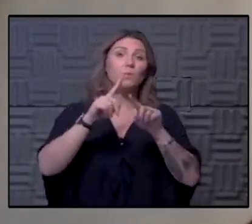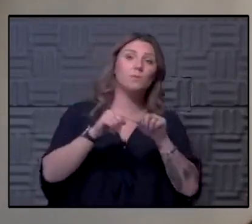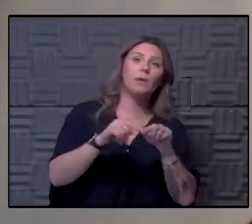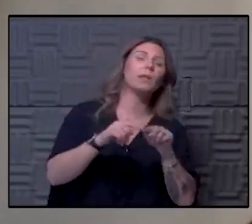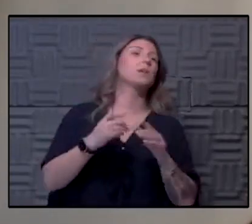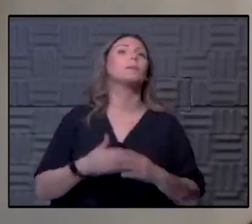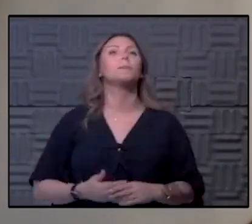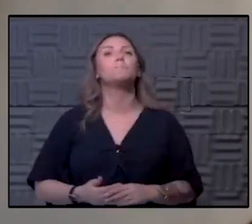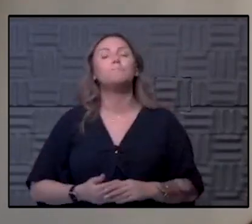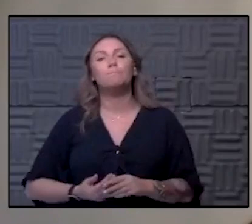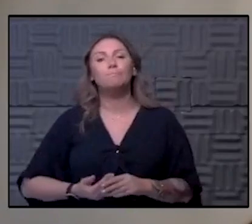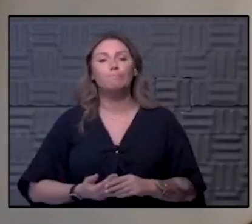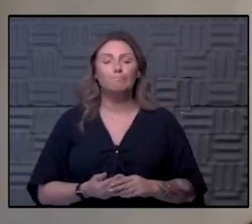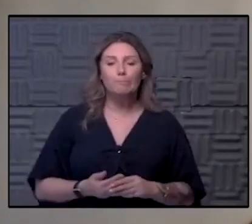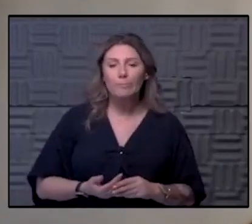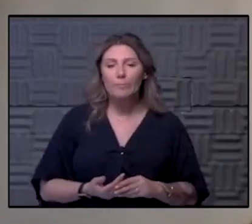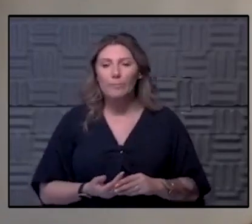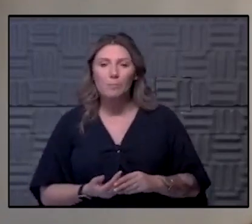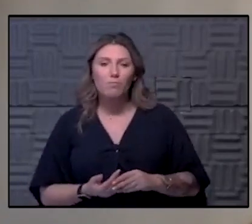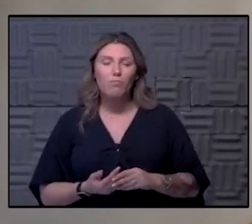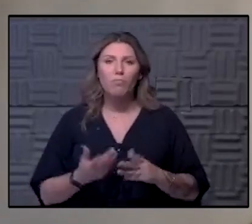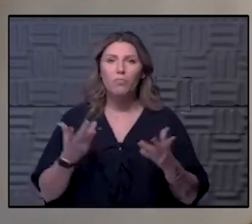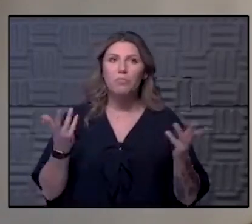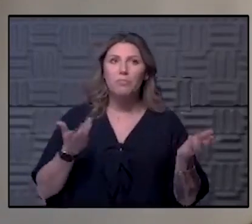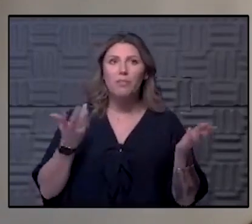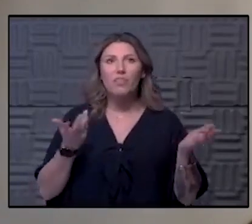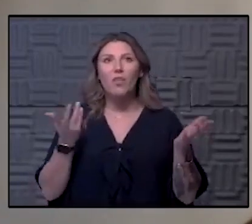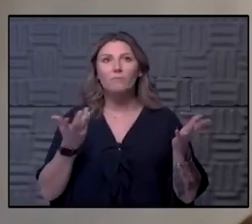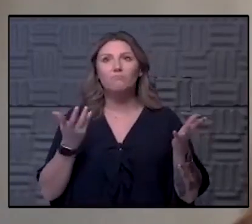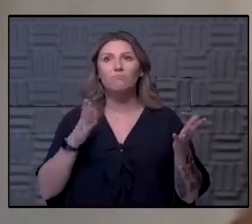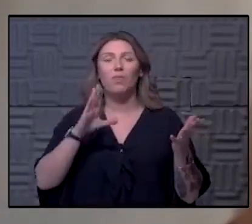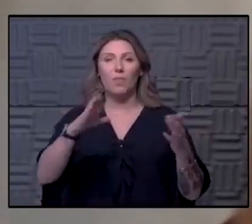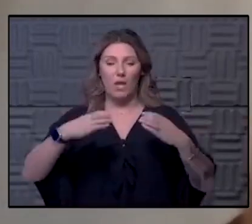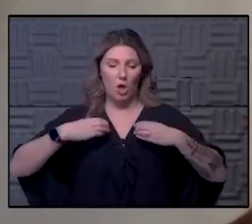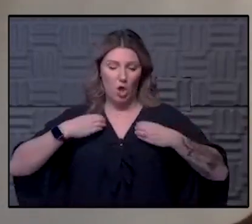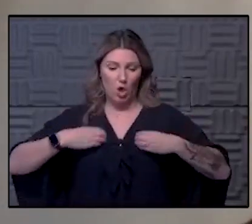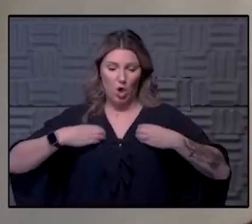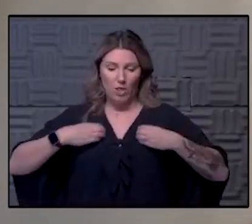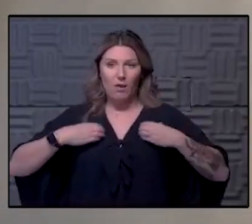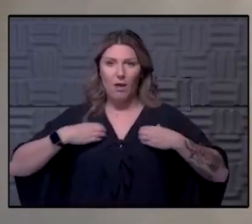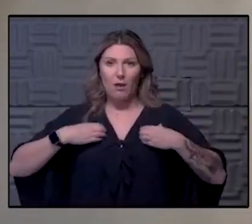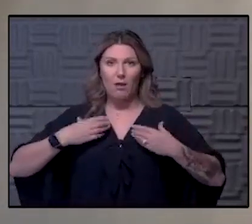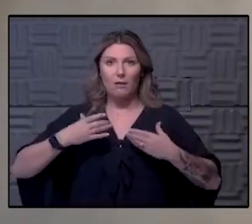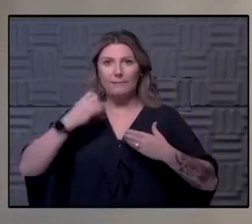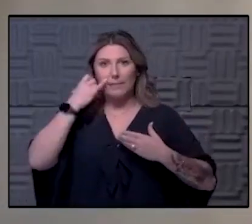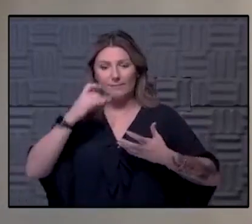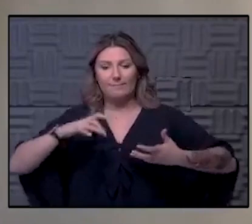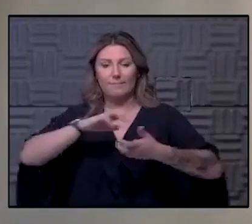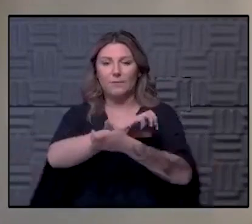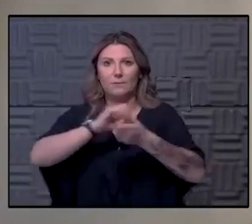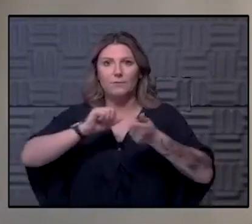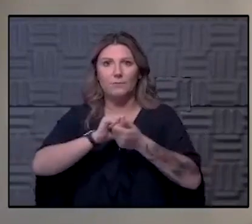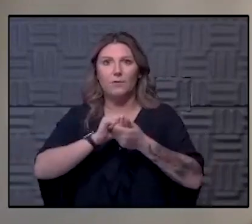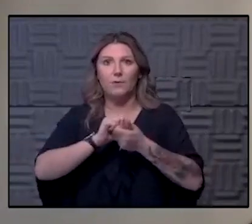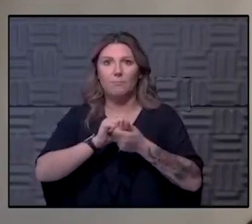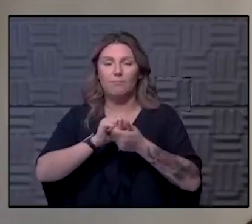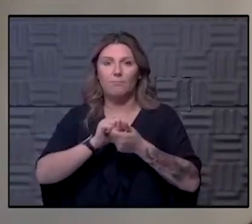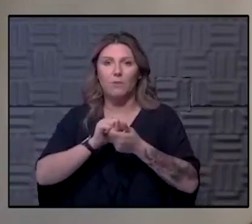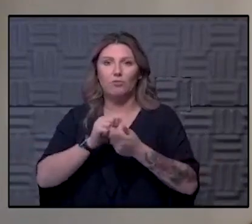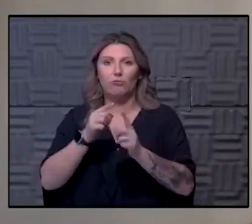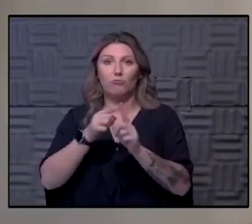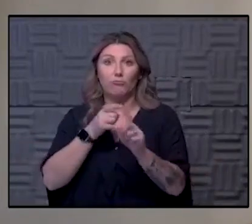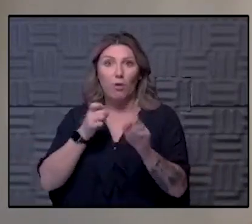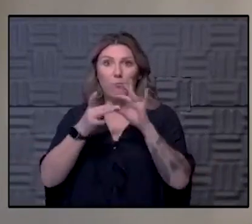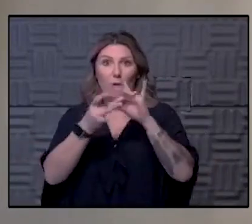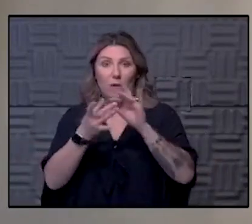on the depth of their lung that's impacted from post-COVID, that could